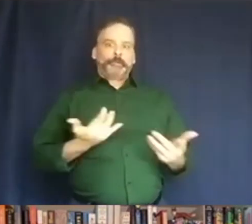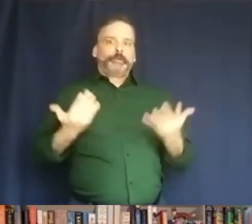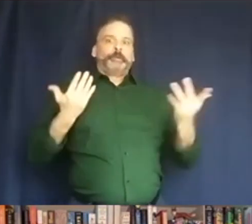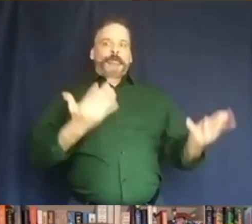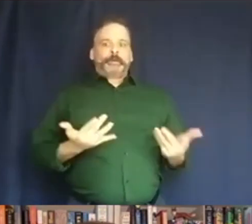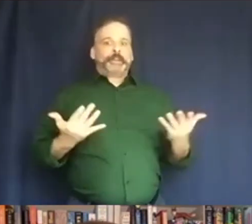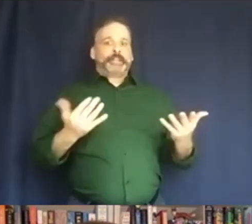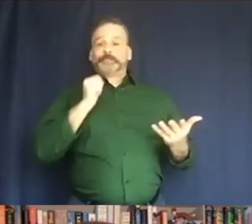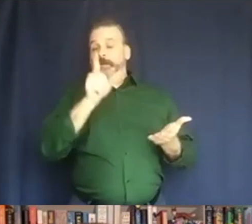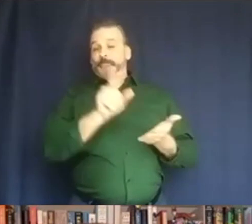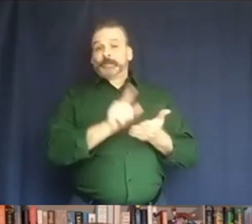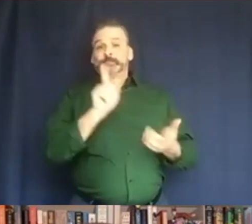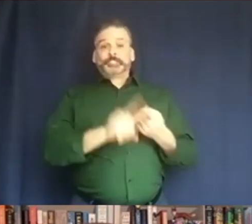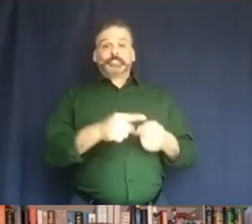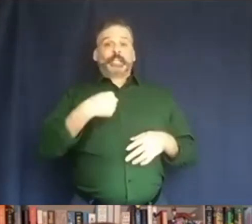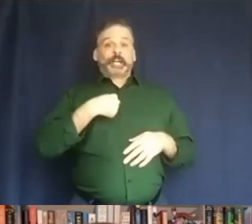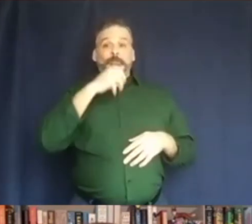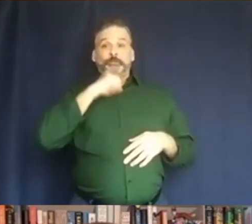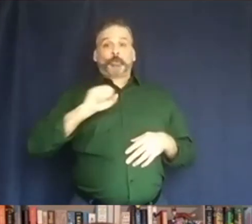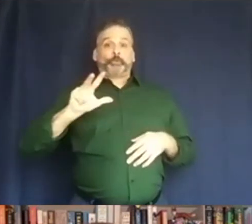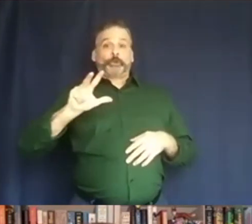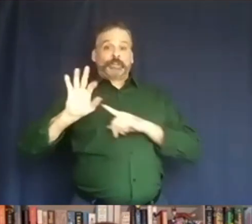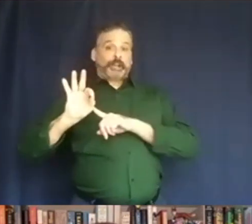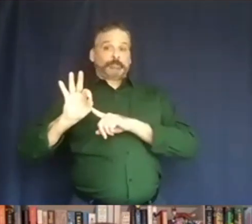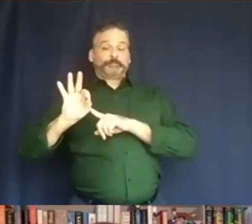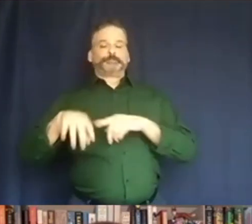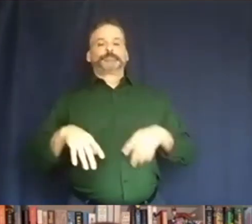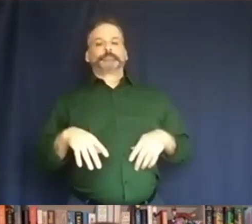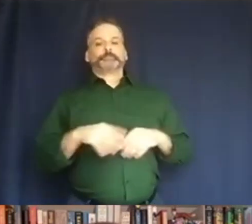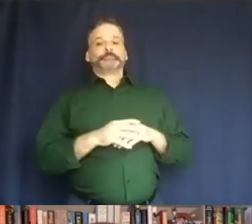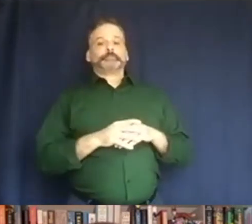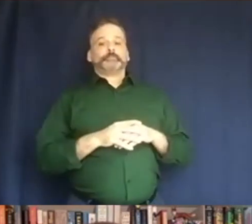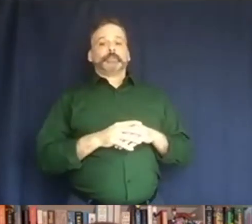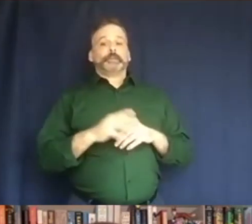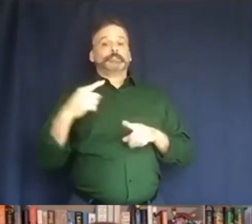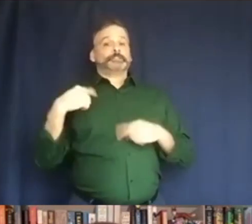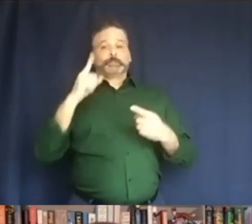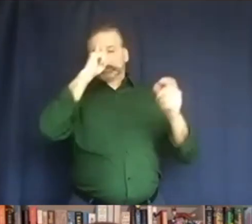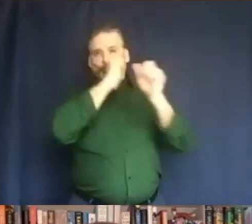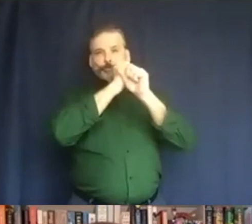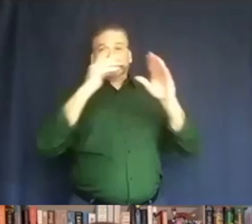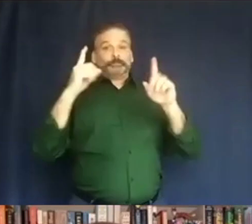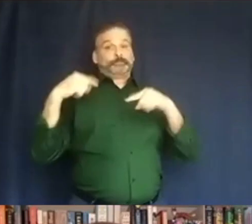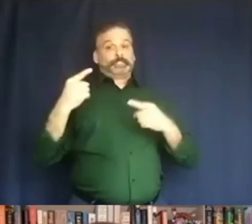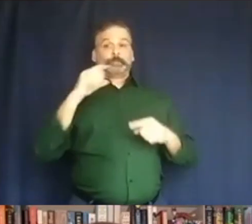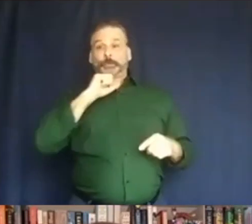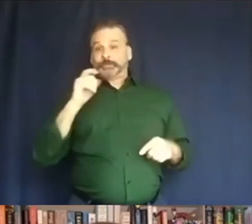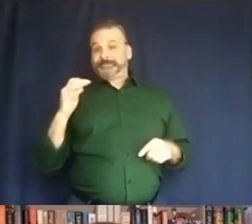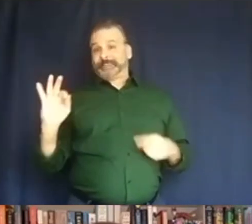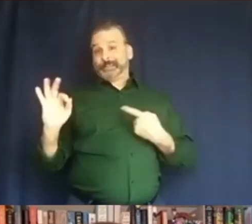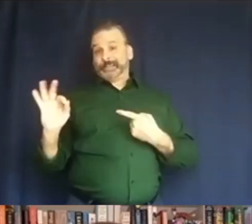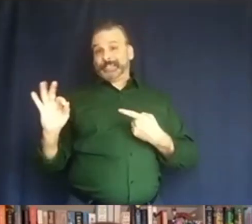I didn't get published until I was 39. So I had been dreaming about it since I was 19. So that was a nice, you